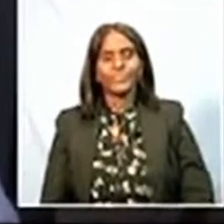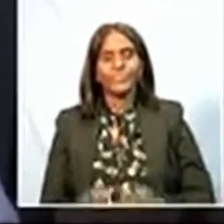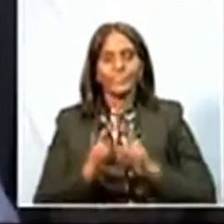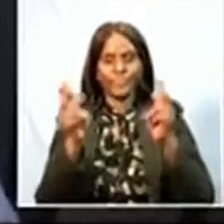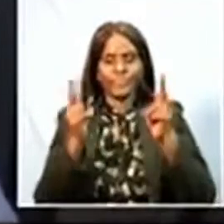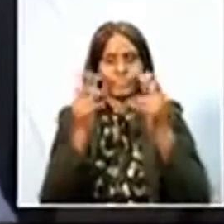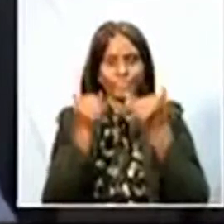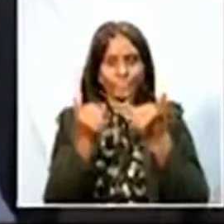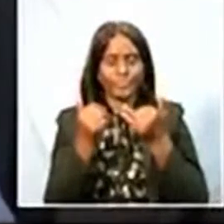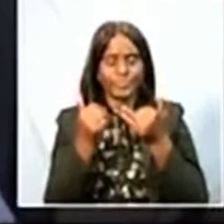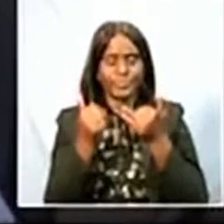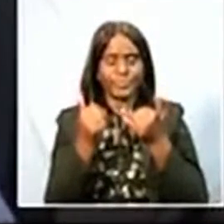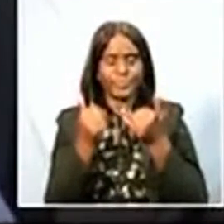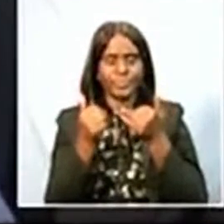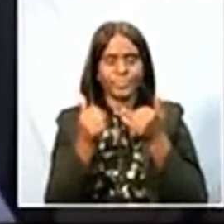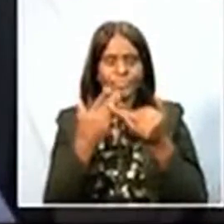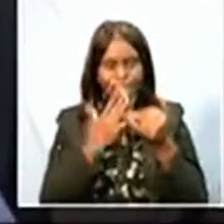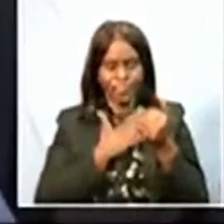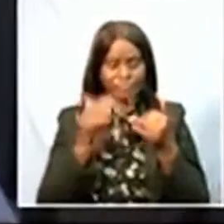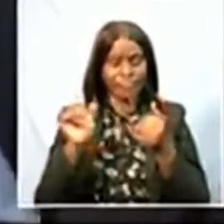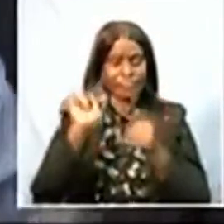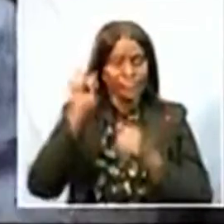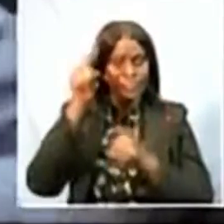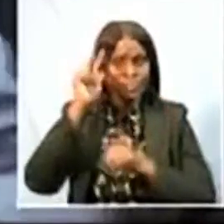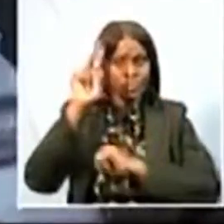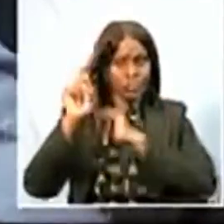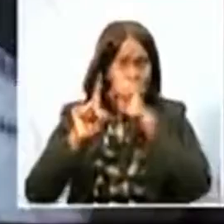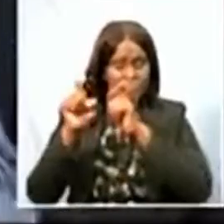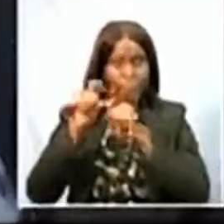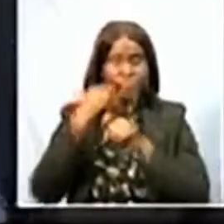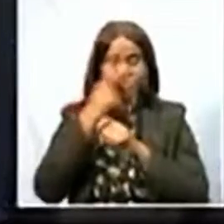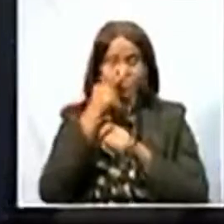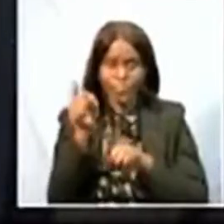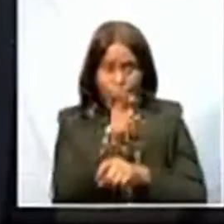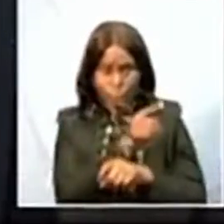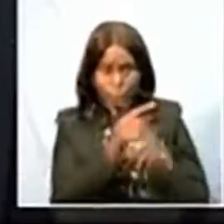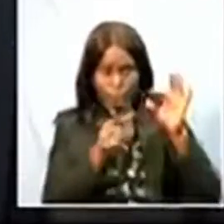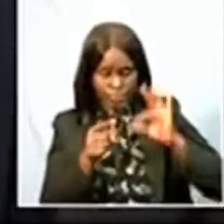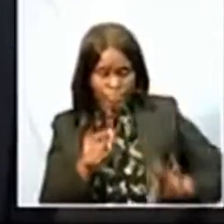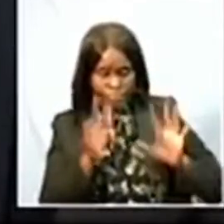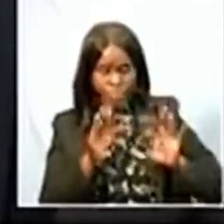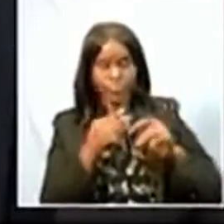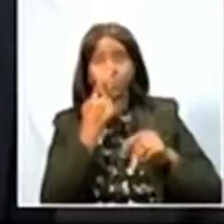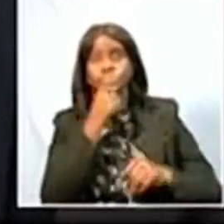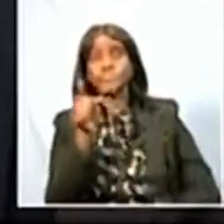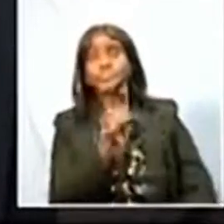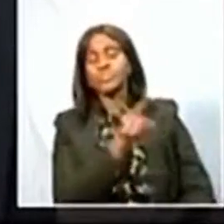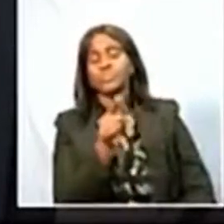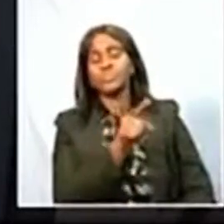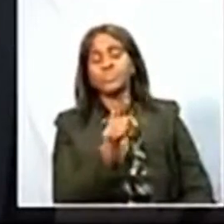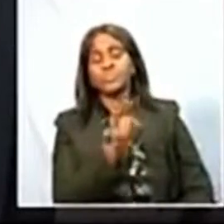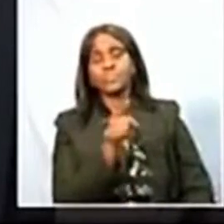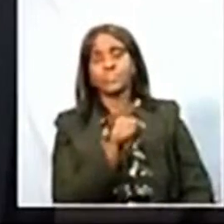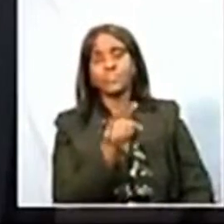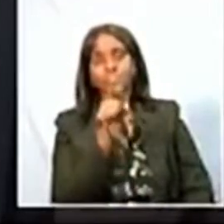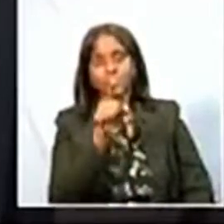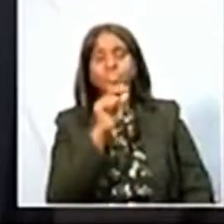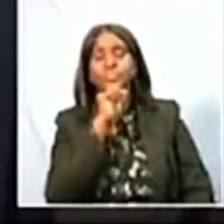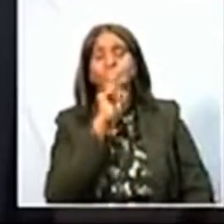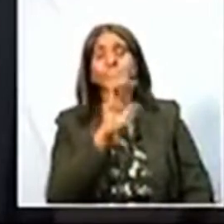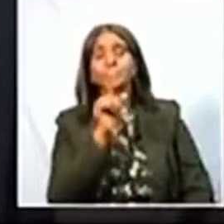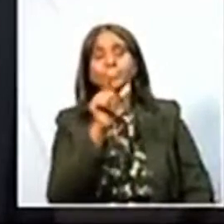So, my first question would be, who are these beneficiaries? Are you the